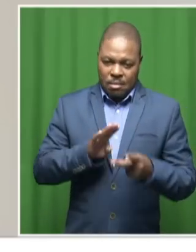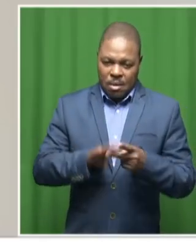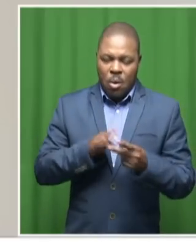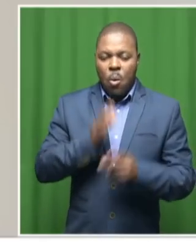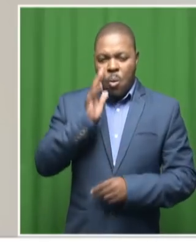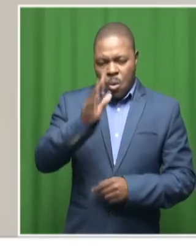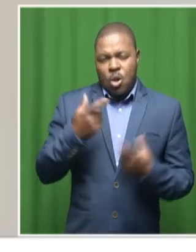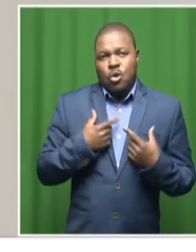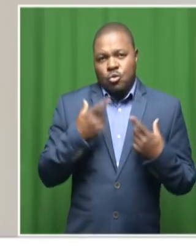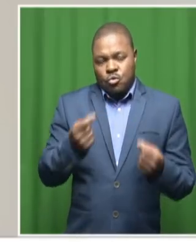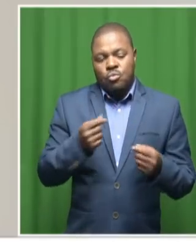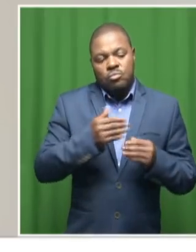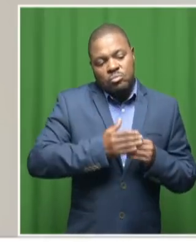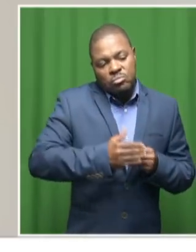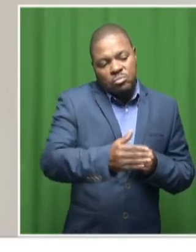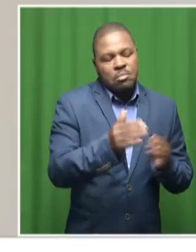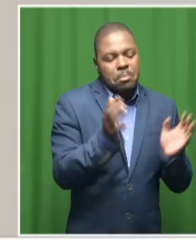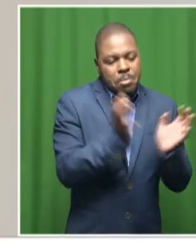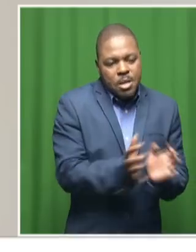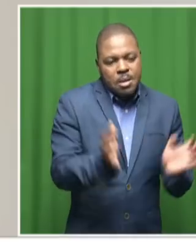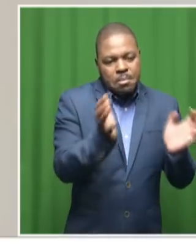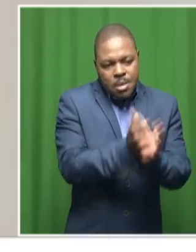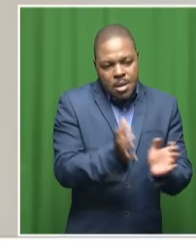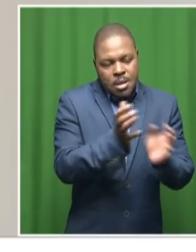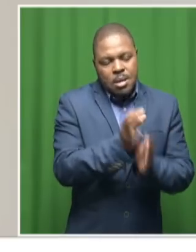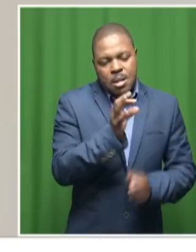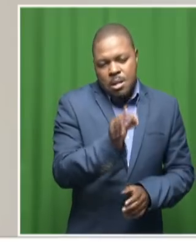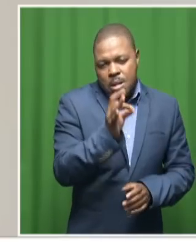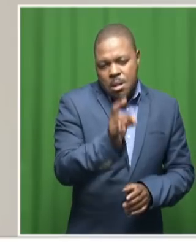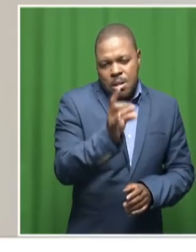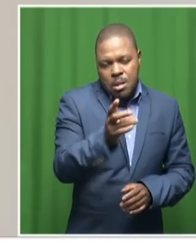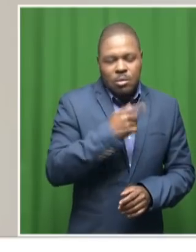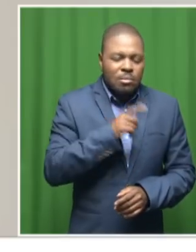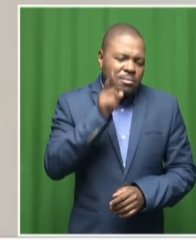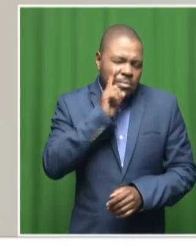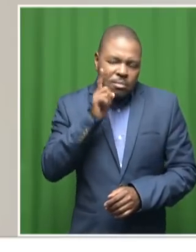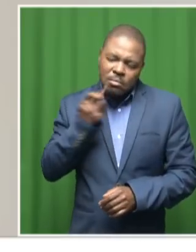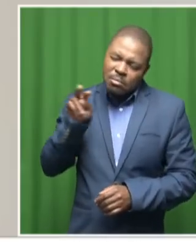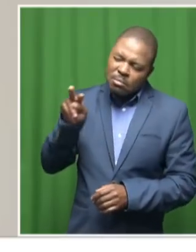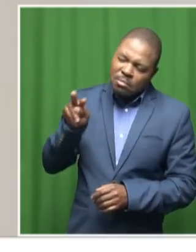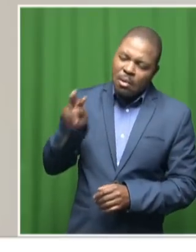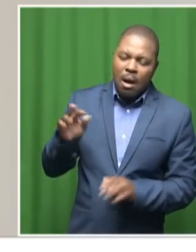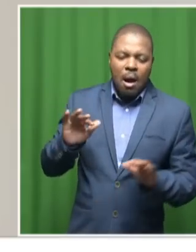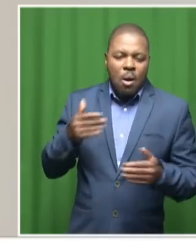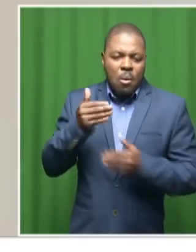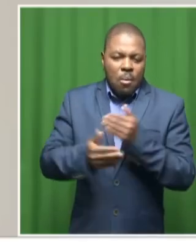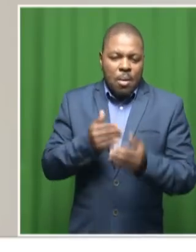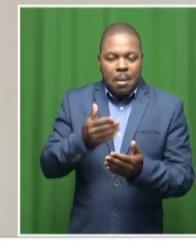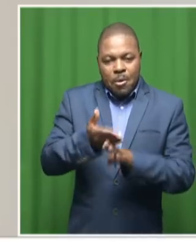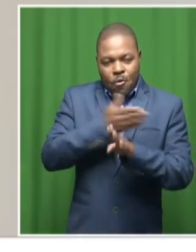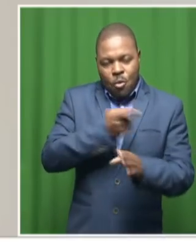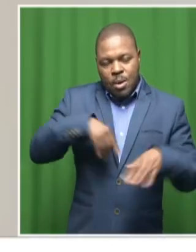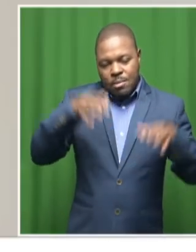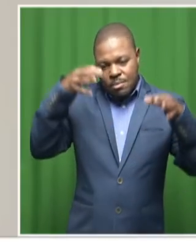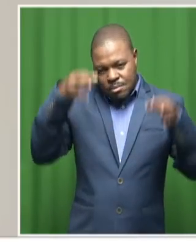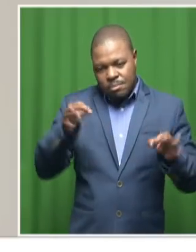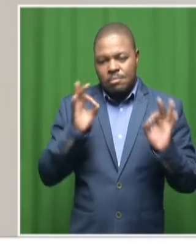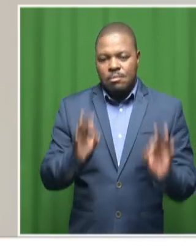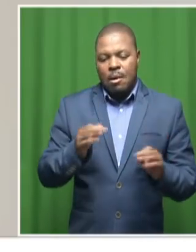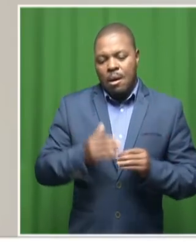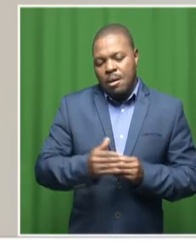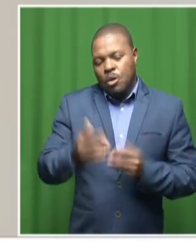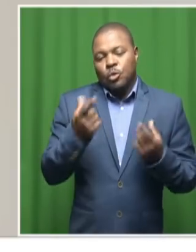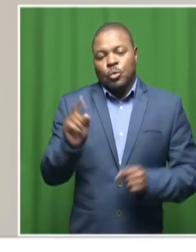as I said, be meeting daily to establish exactly what the picture is, and before we make any decisions on how we're